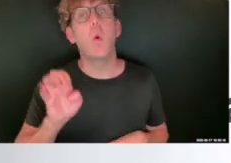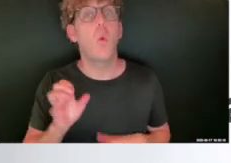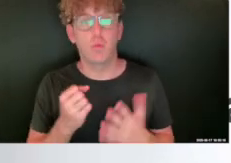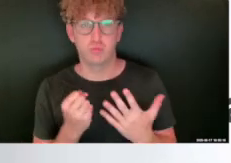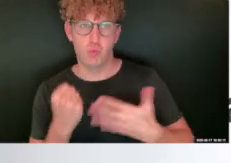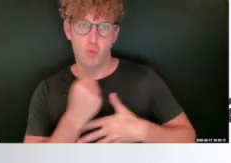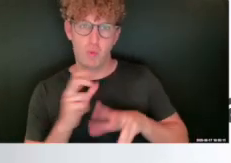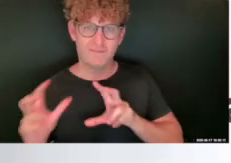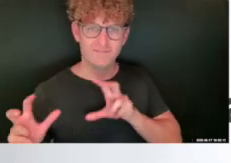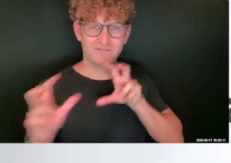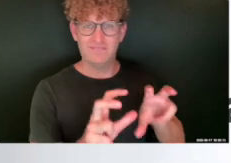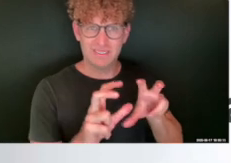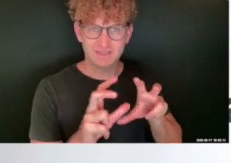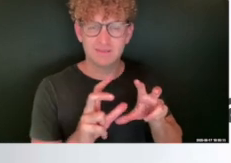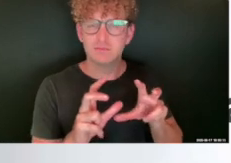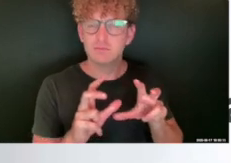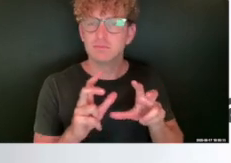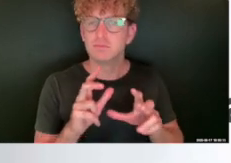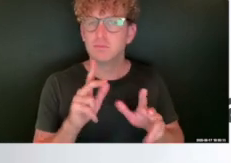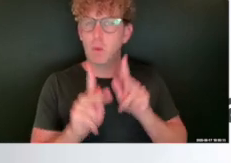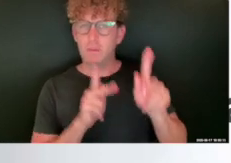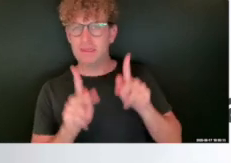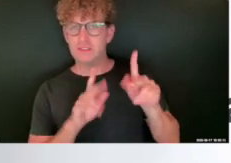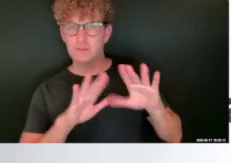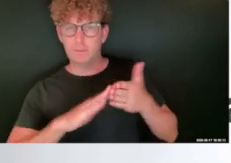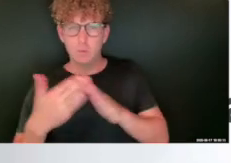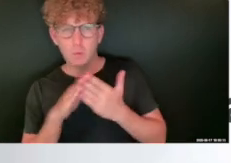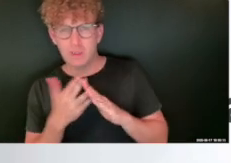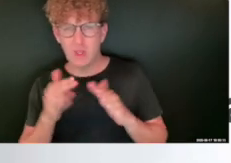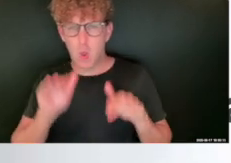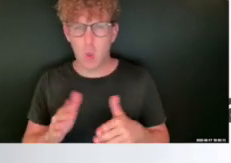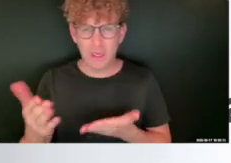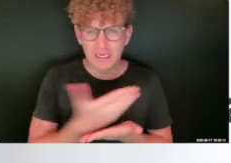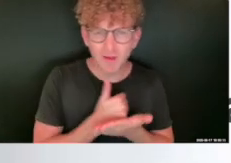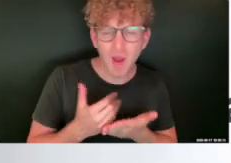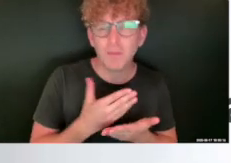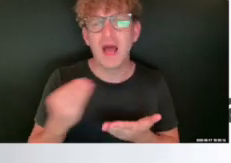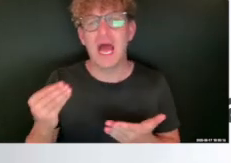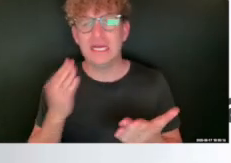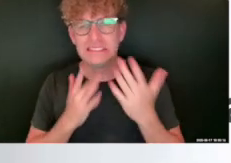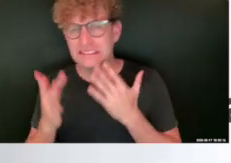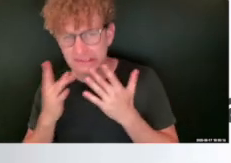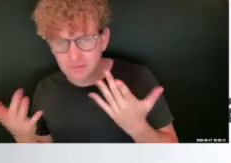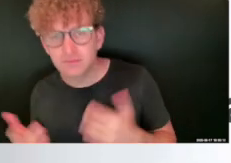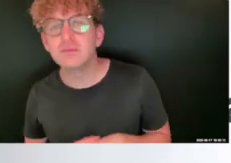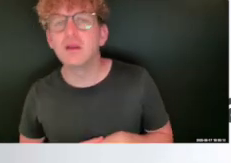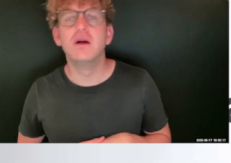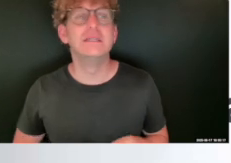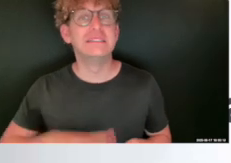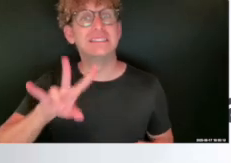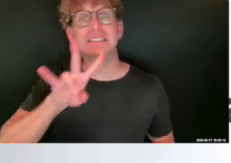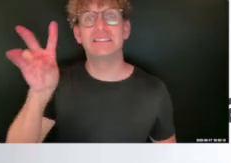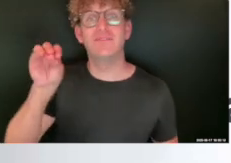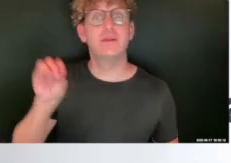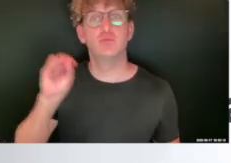for OEMs entering the core catalog. We look forward to gathering information from stakeholders on this in an upcoming work